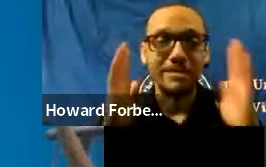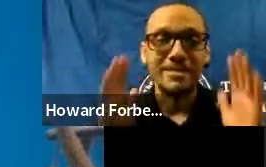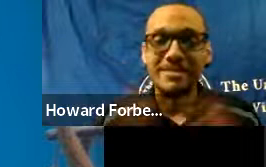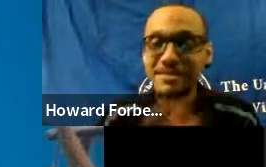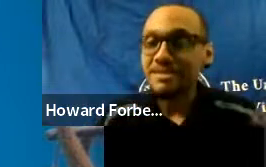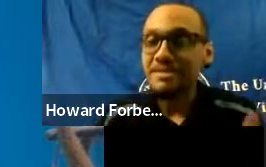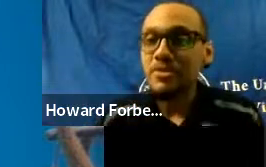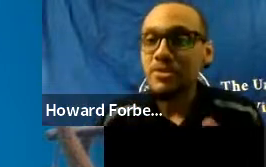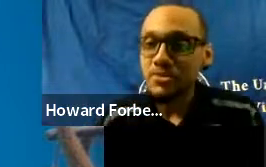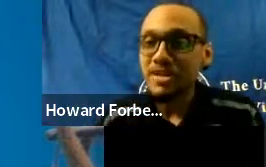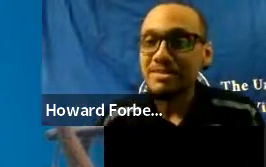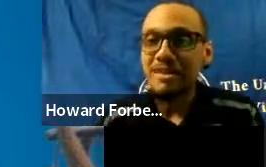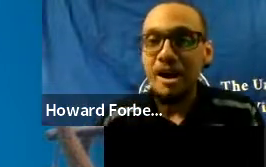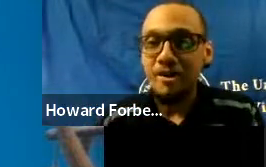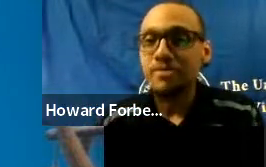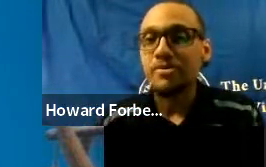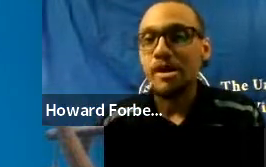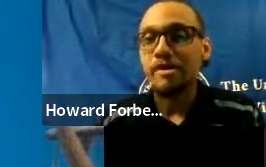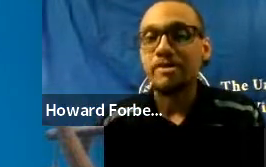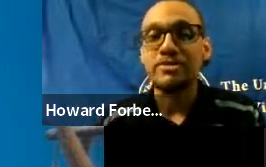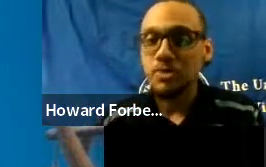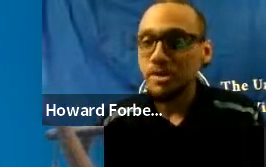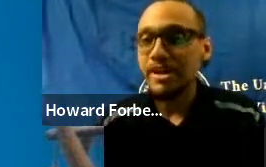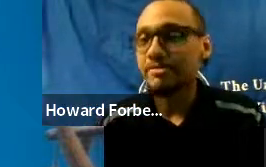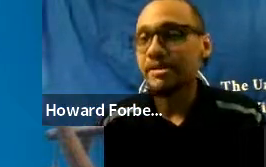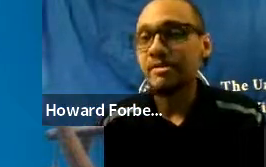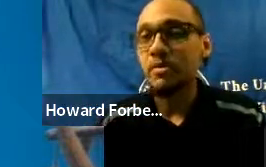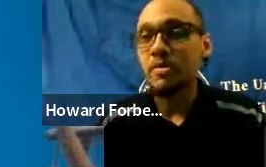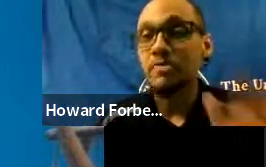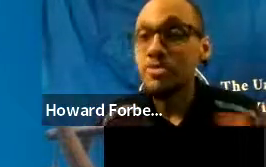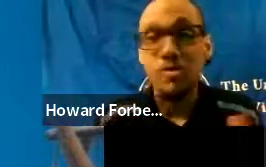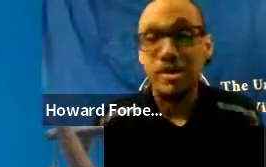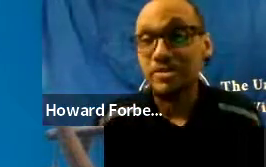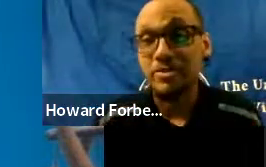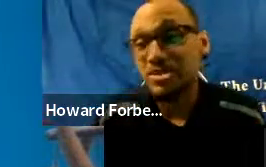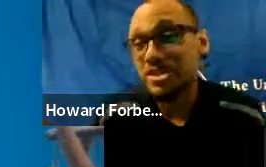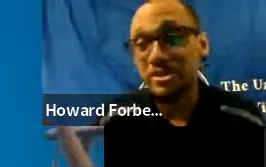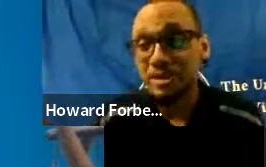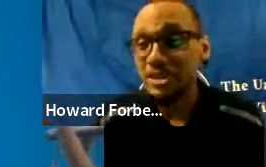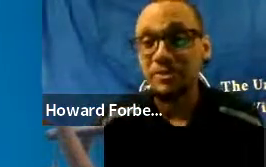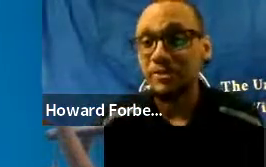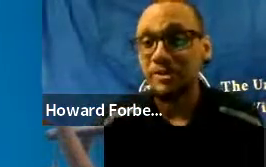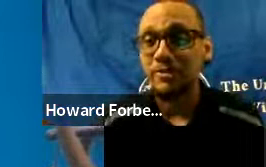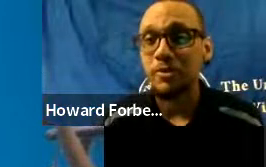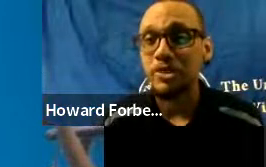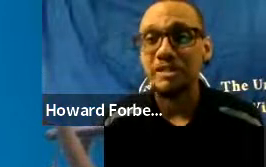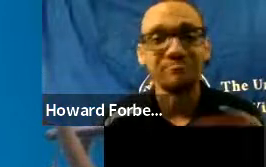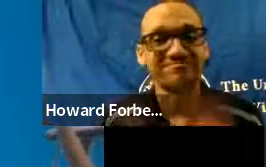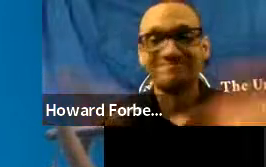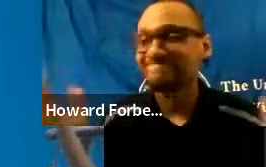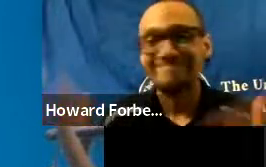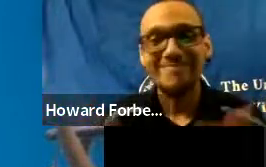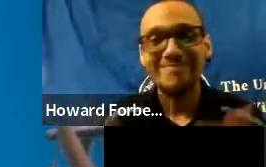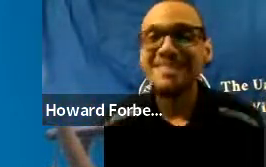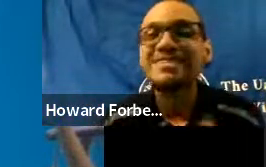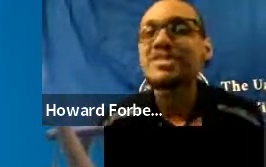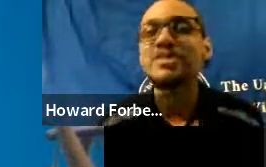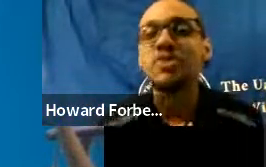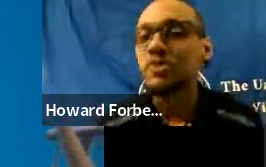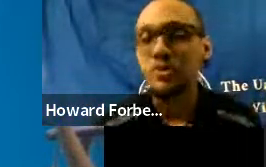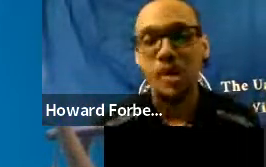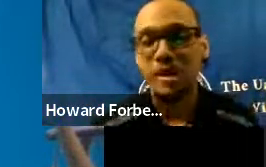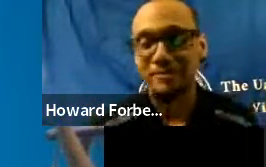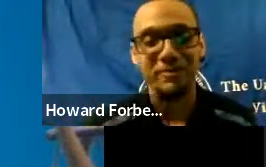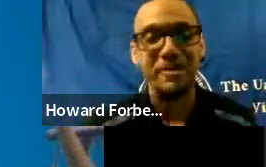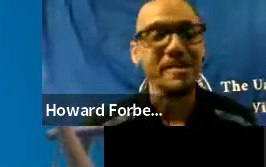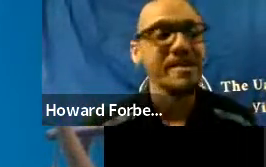know, to see, you know, students under the water scuba diving when we know that there's this generational fear of the ocean. This